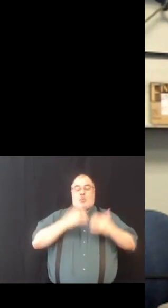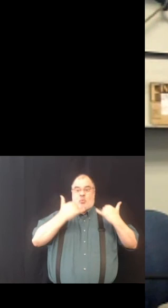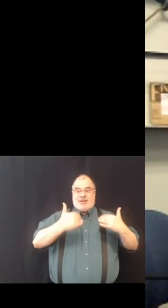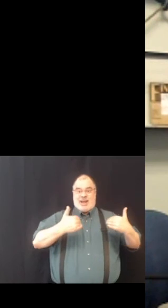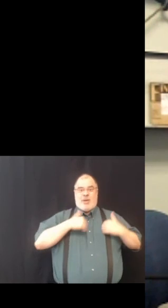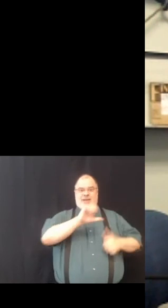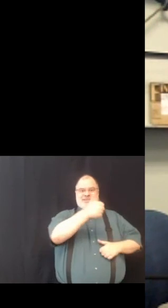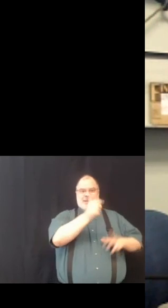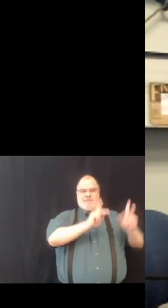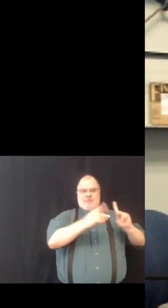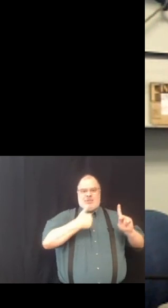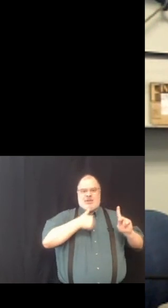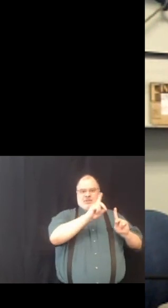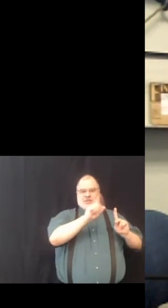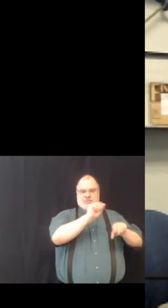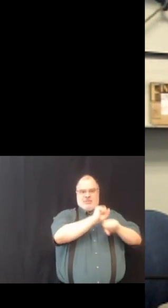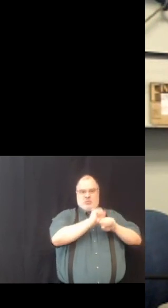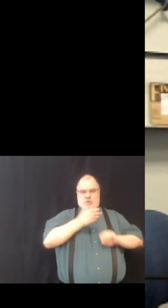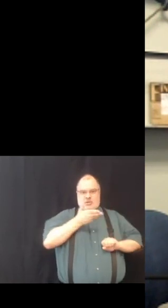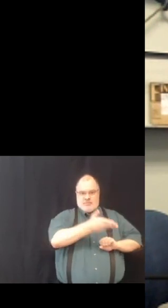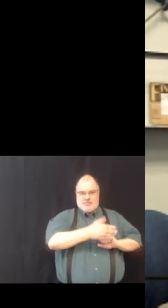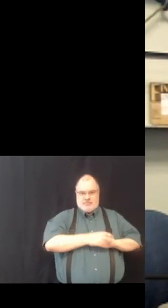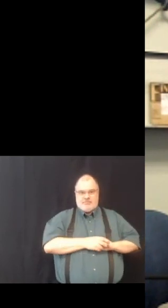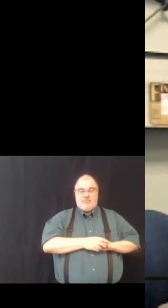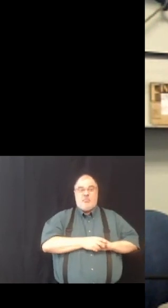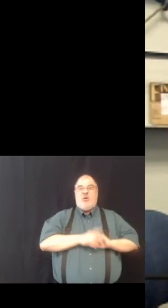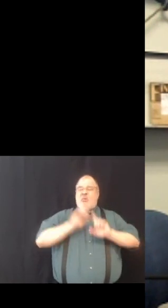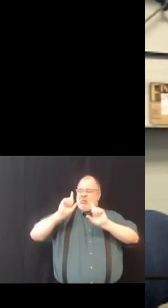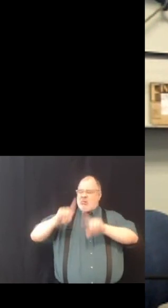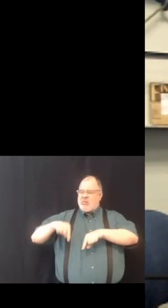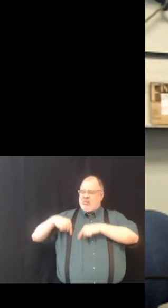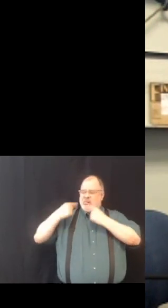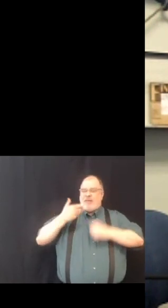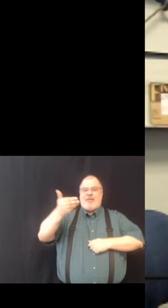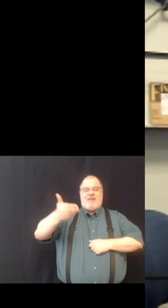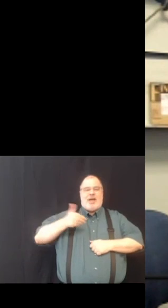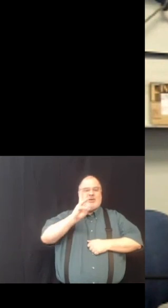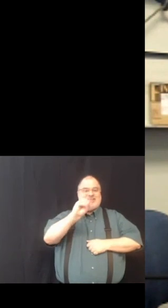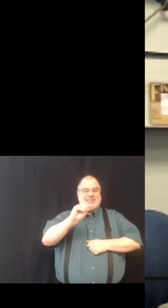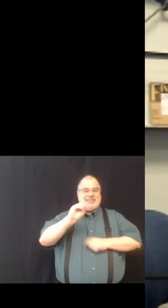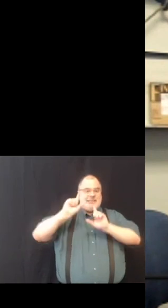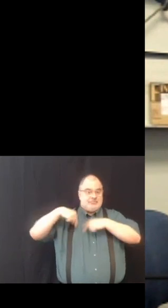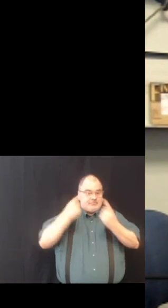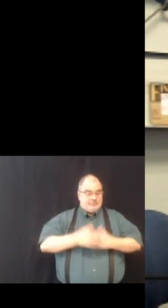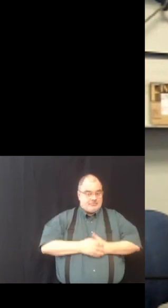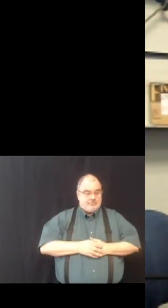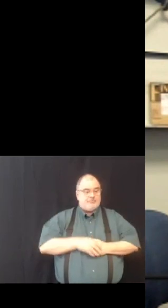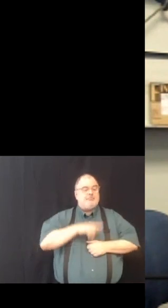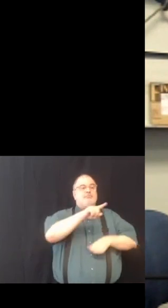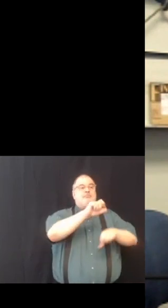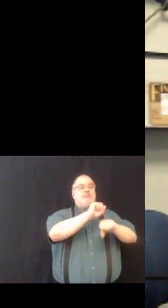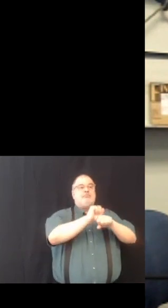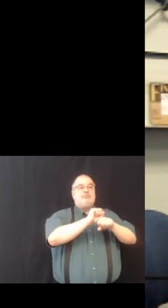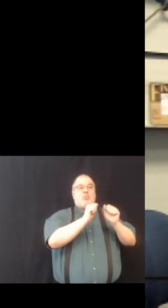with disabilities, and over the years have hired more than 60 individuals with disabilities. This employer has worked with the Division of